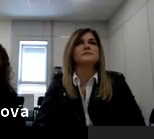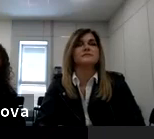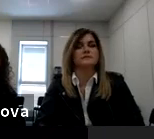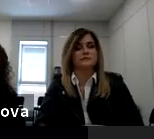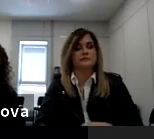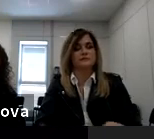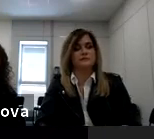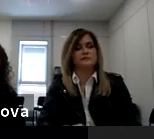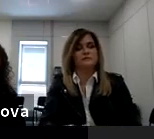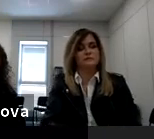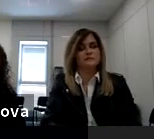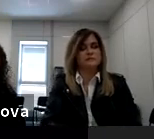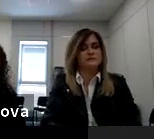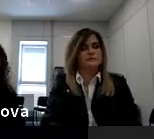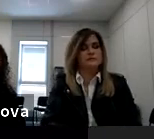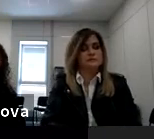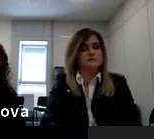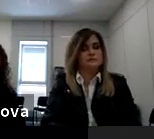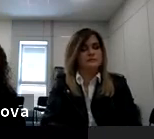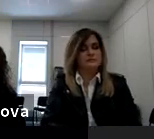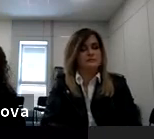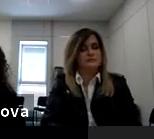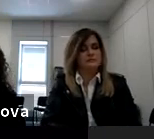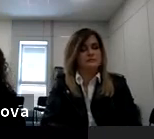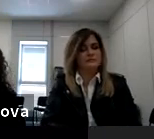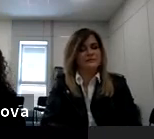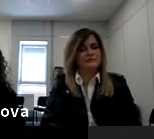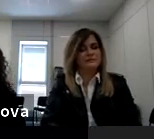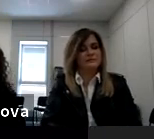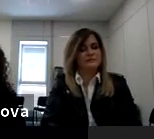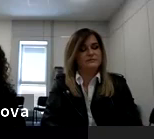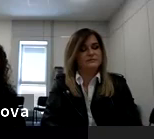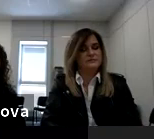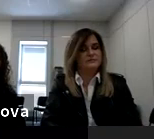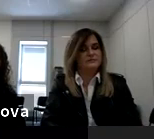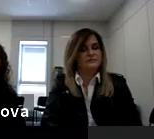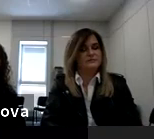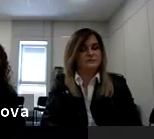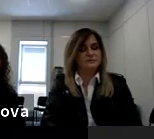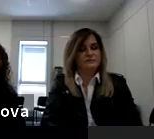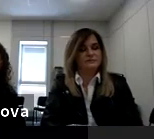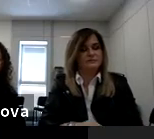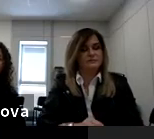fixture, but we are now working on a new spot.